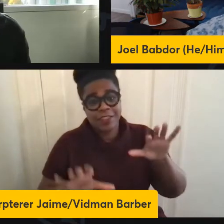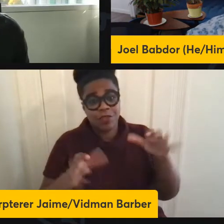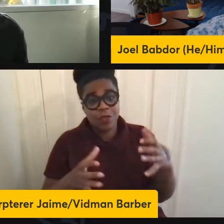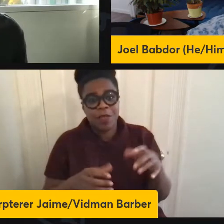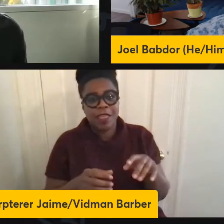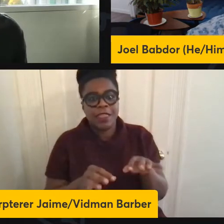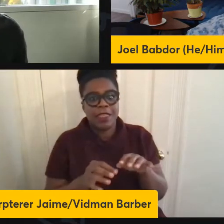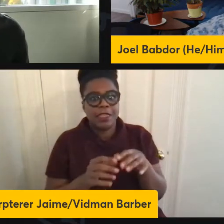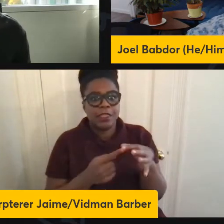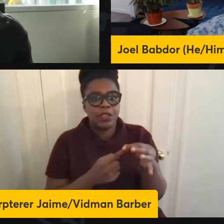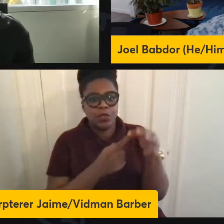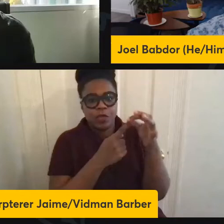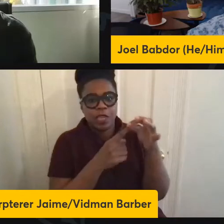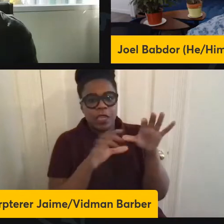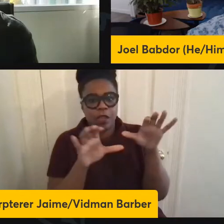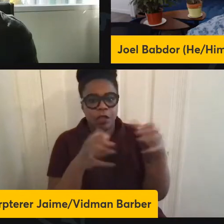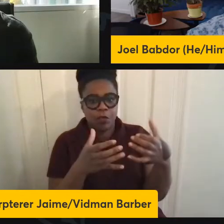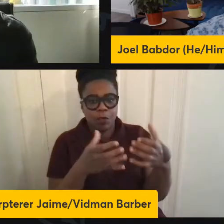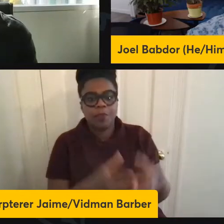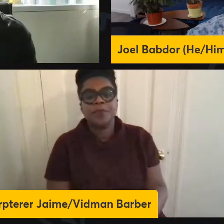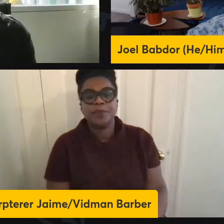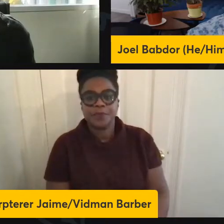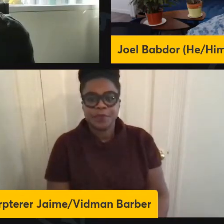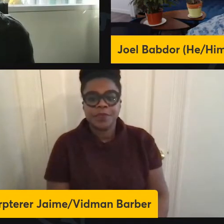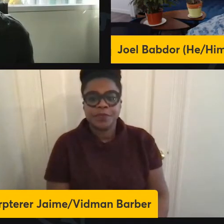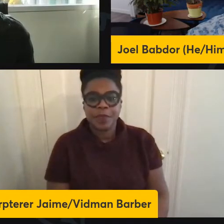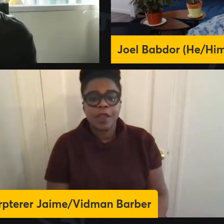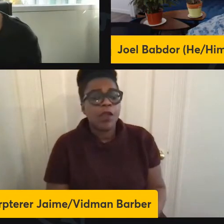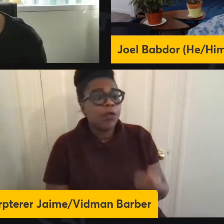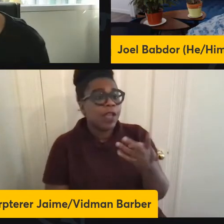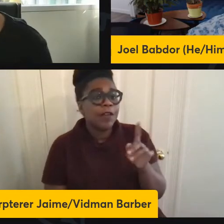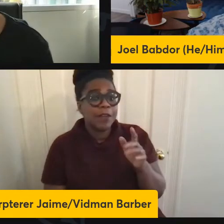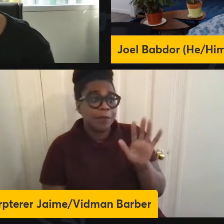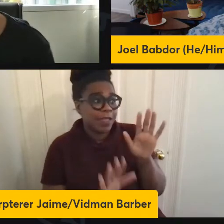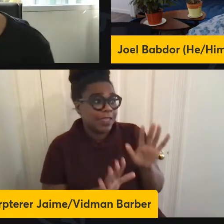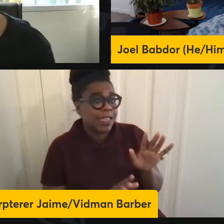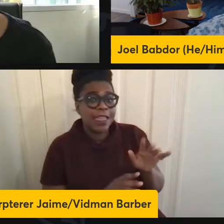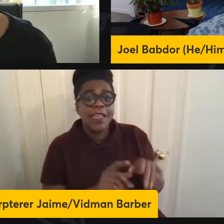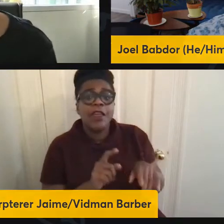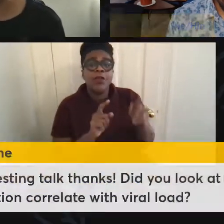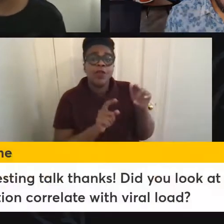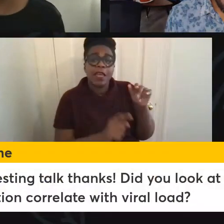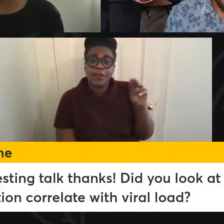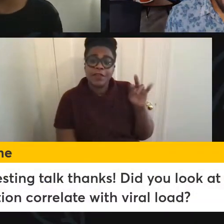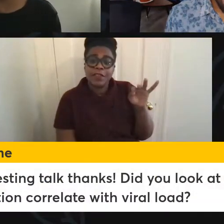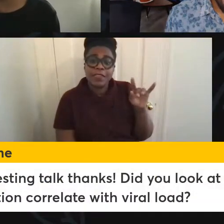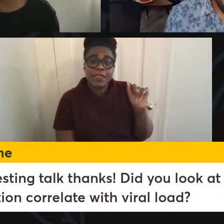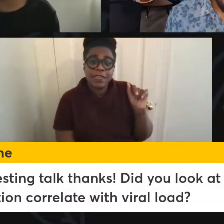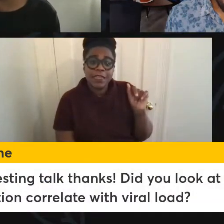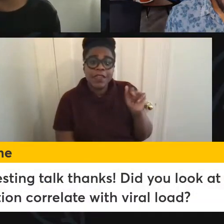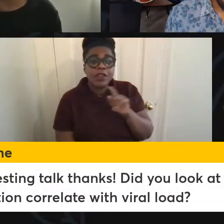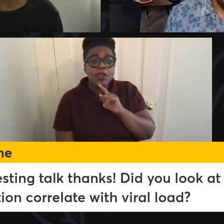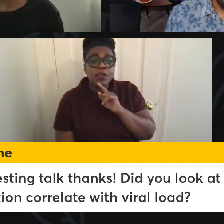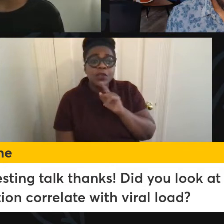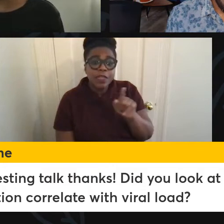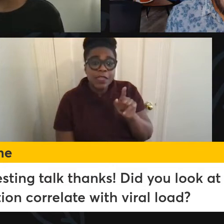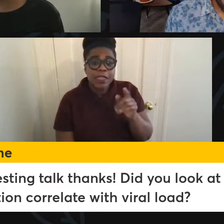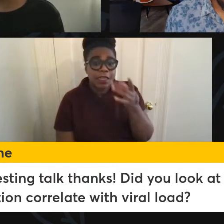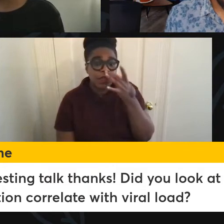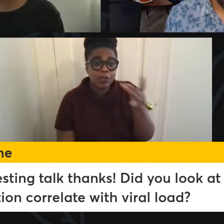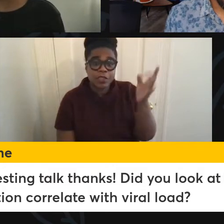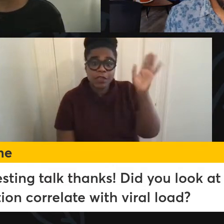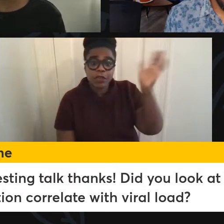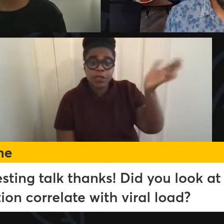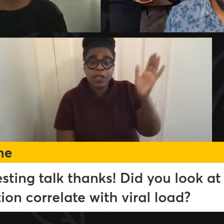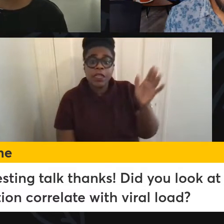unique cohort. Amazing. We have a few questions. So we have Nadina saying, a really interesting talk. Did you look at